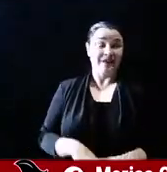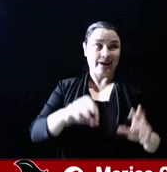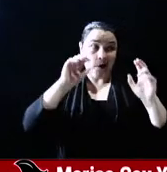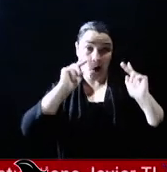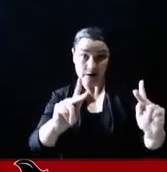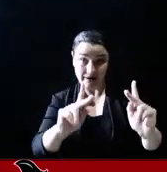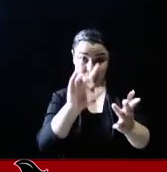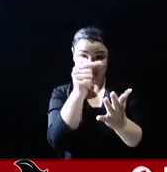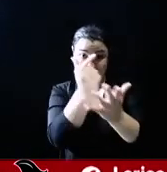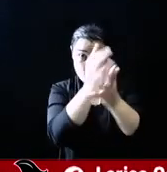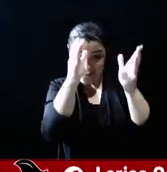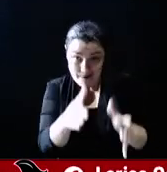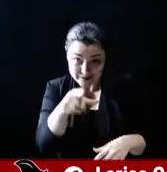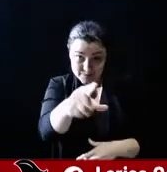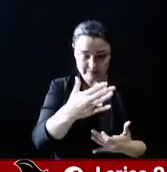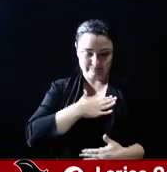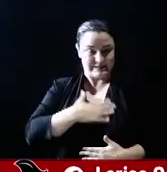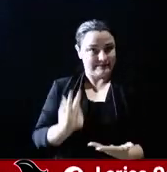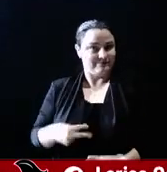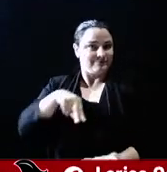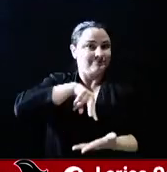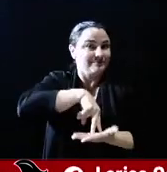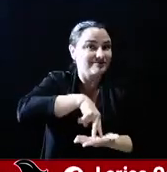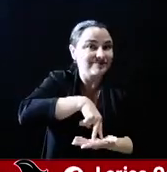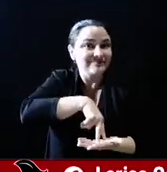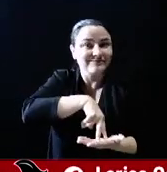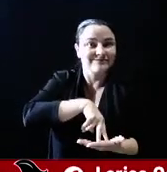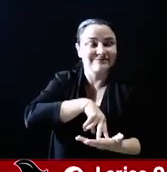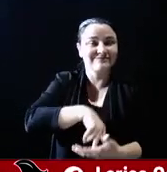Okay, graduates, please stand.